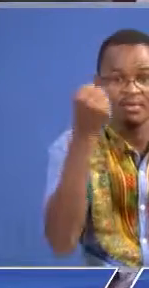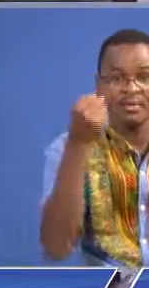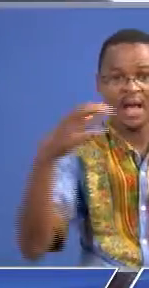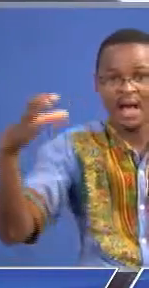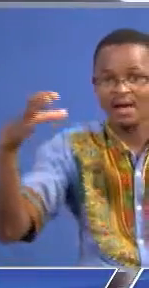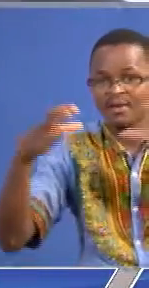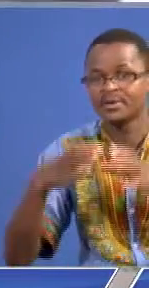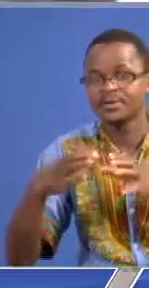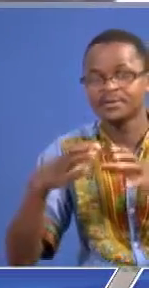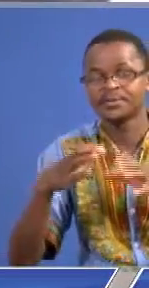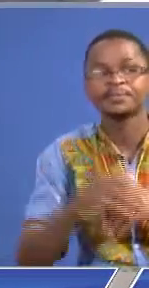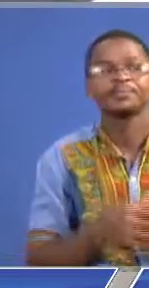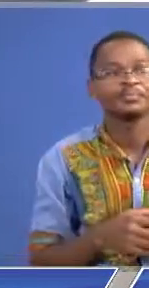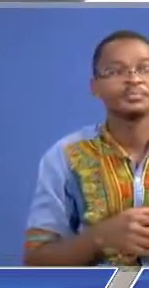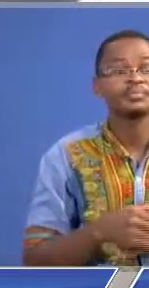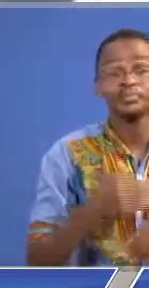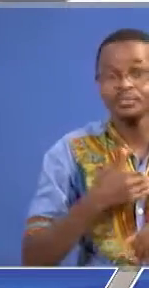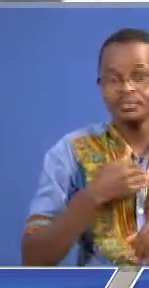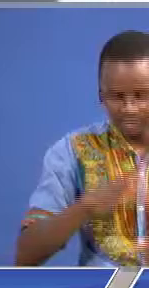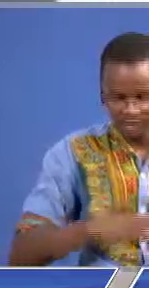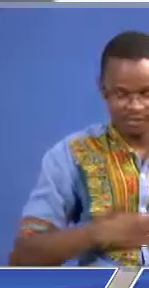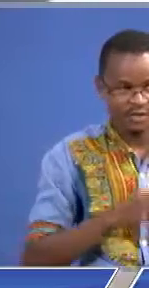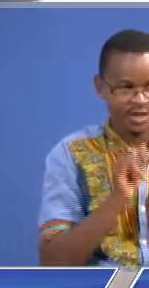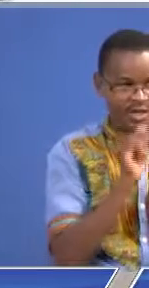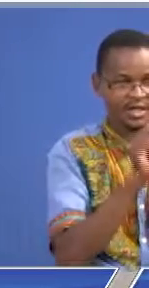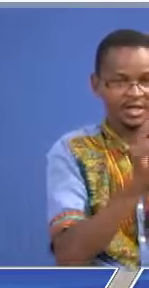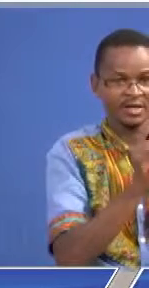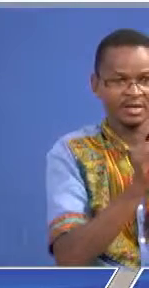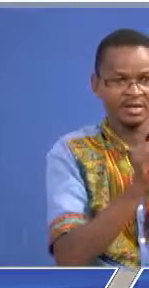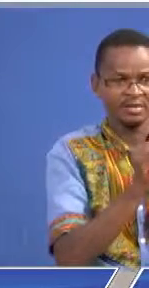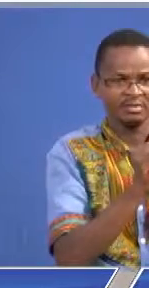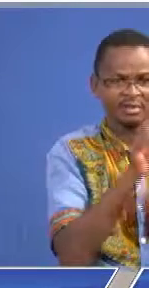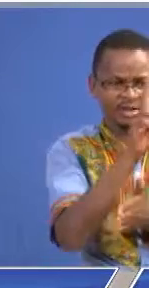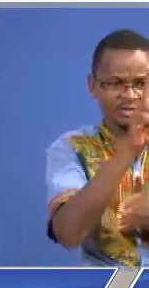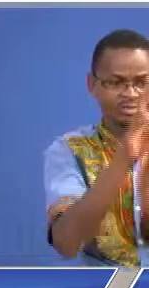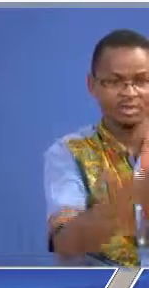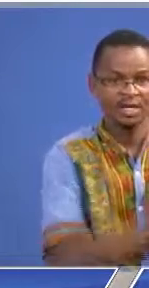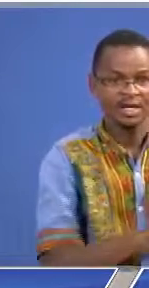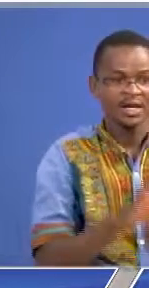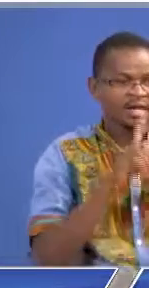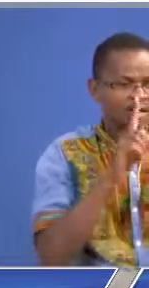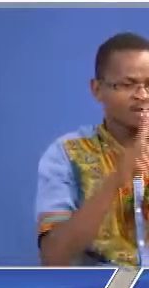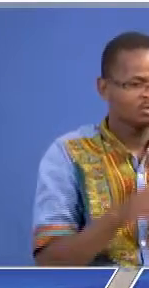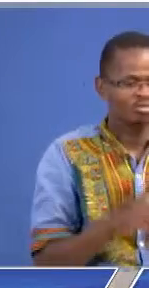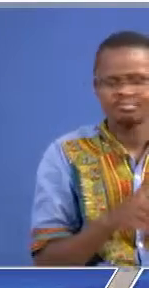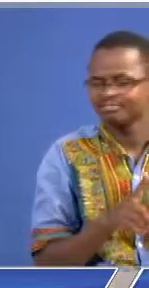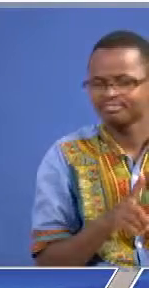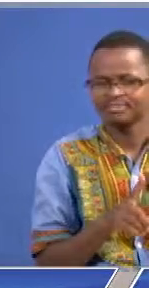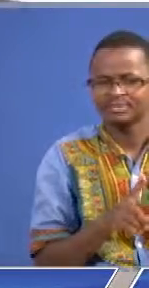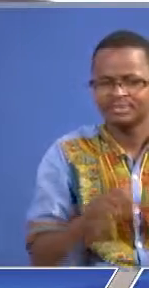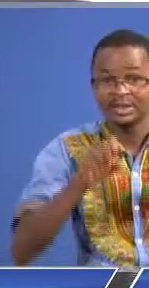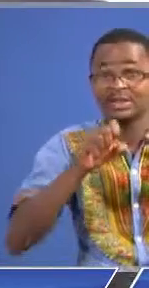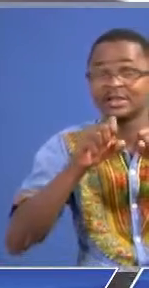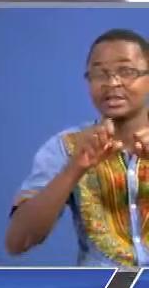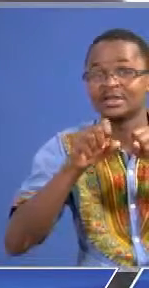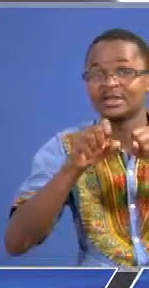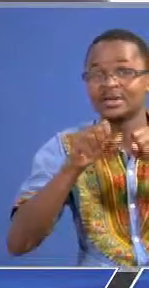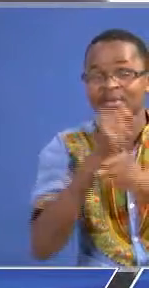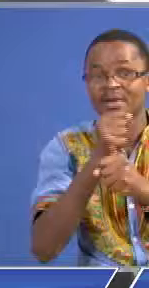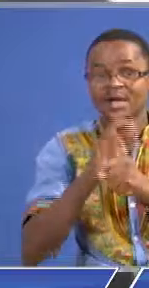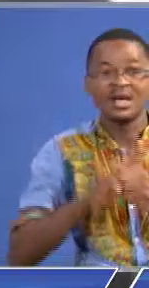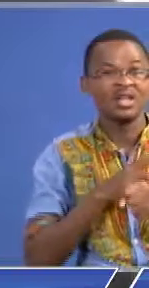Company. We have a feeling hiyo bilateral talks imetuumiza kwa njia hii na nyingine. Kwa